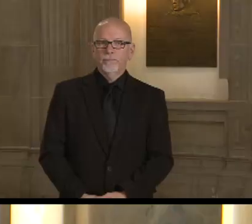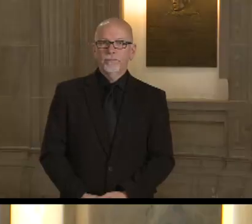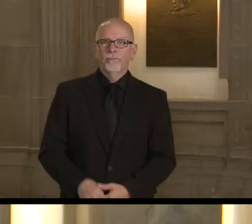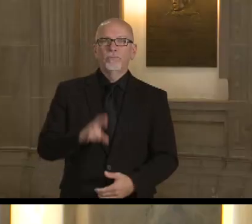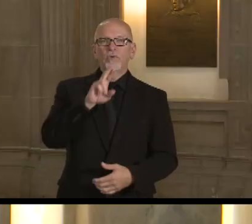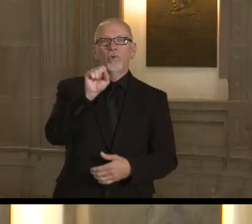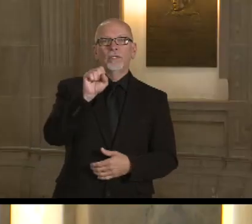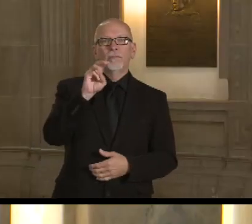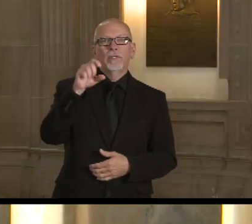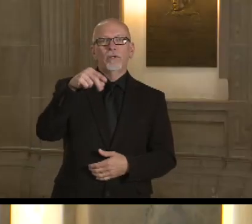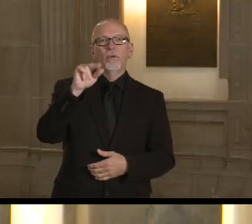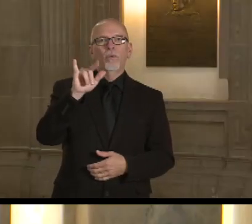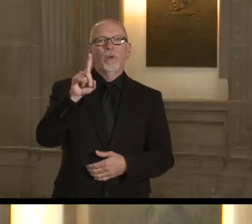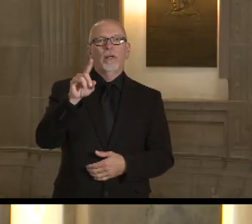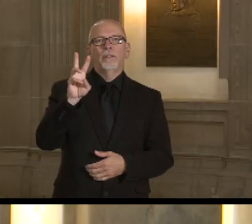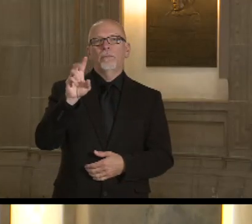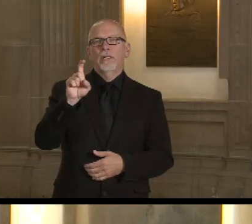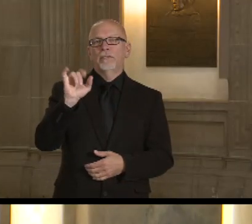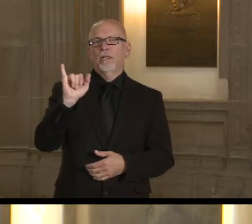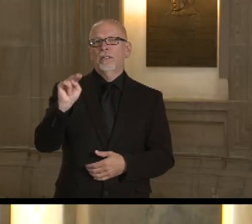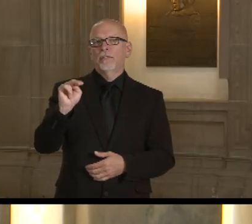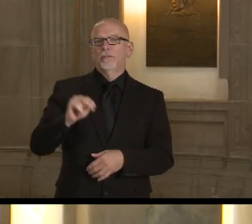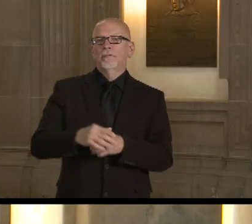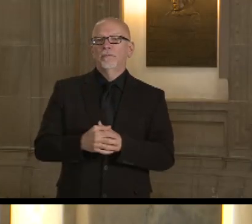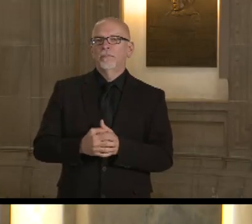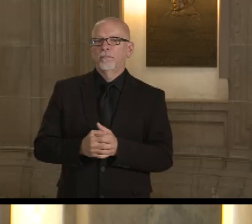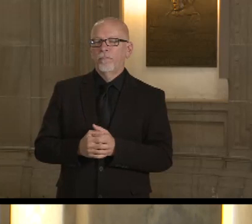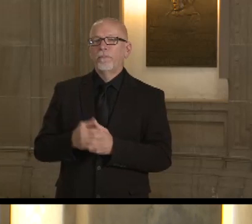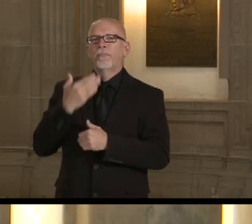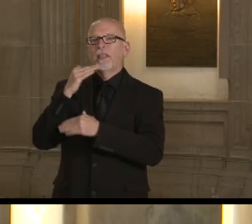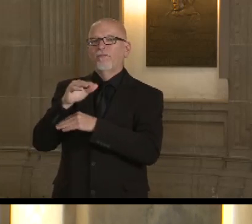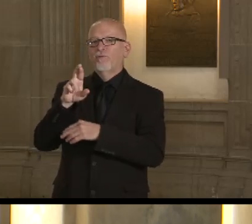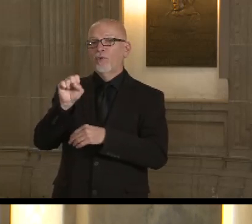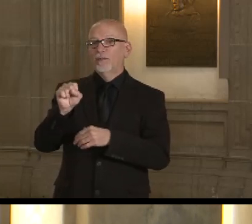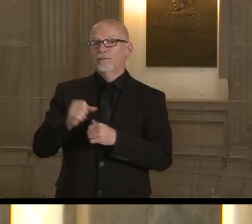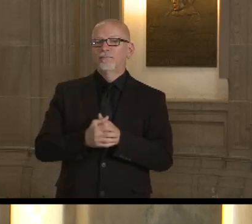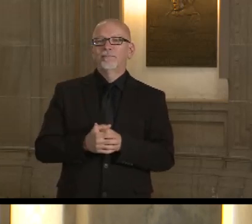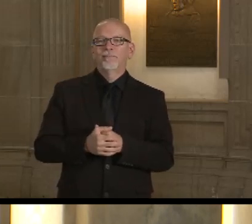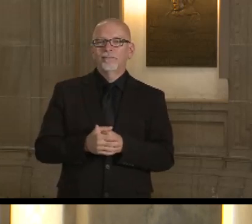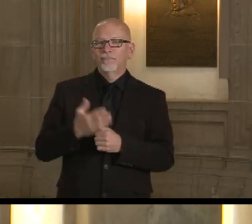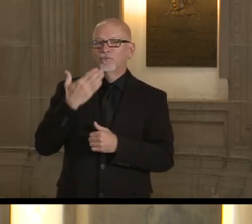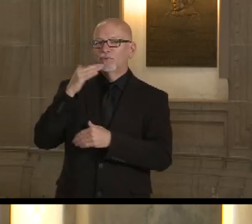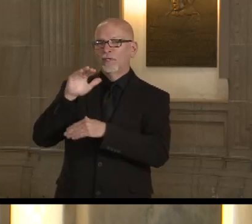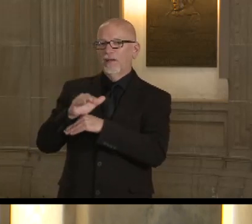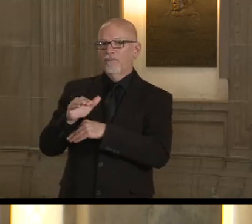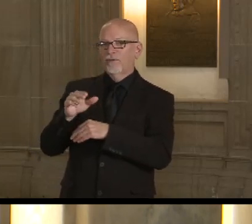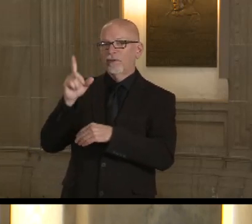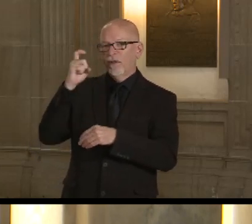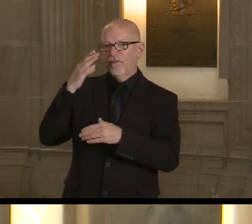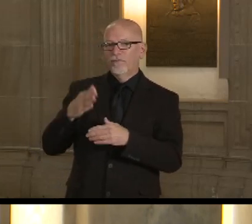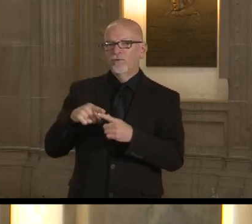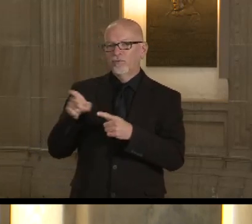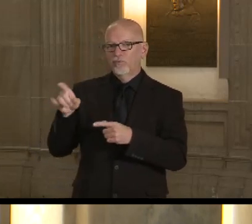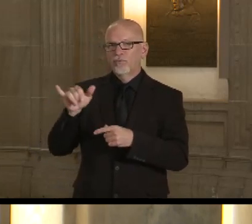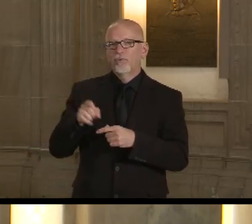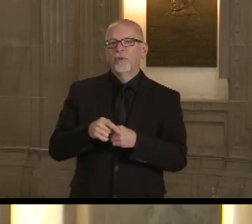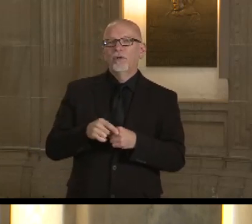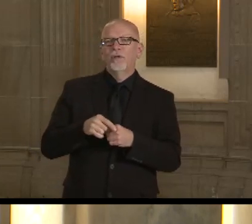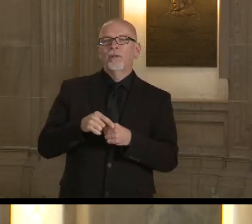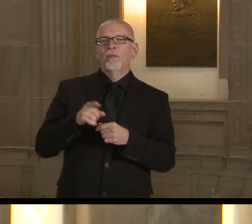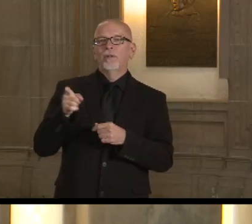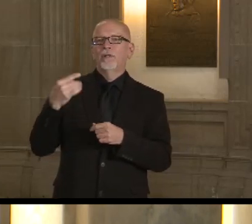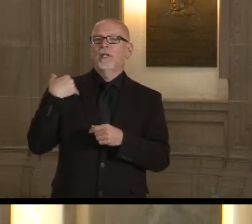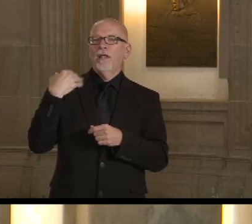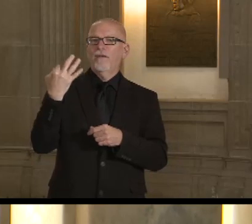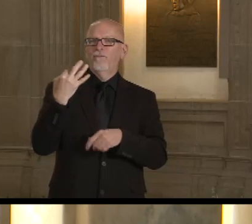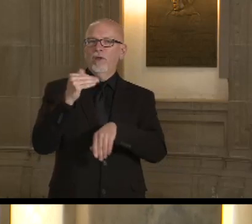Russ McQuaid, WXIN. Good afternoon, Russ. And a good afternoon, Governor. Can you take us back to Friday